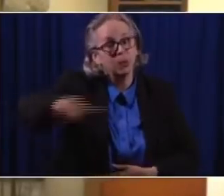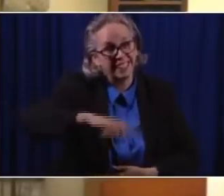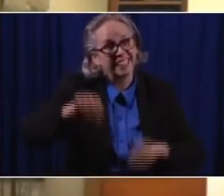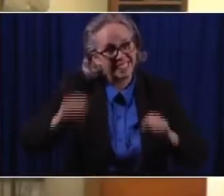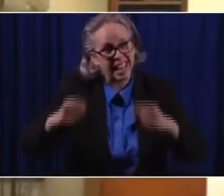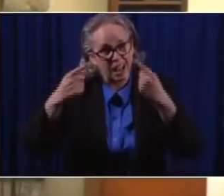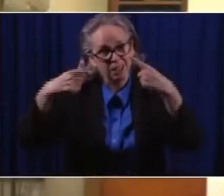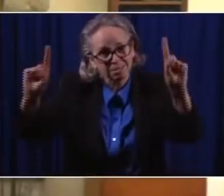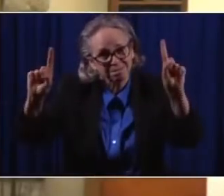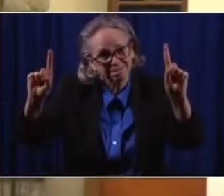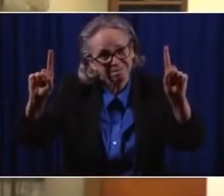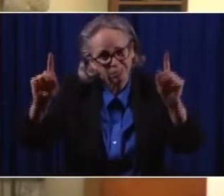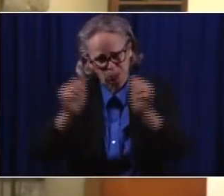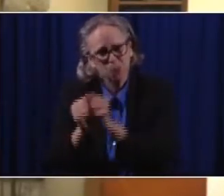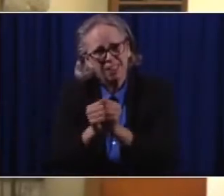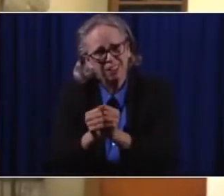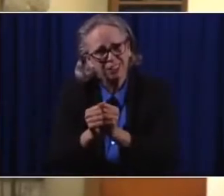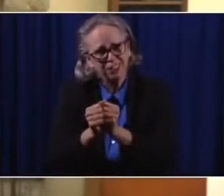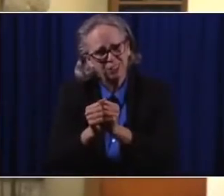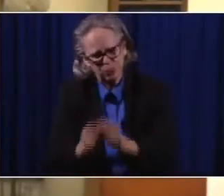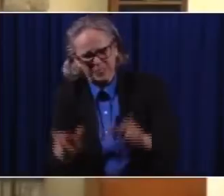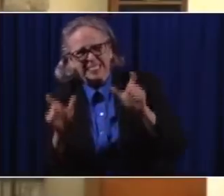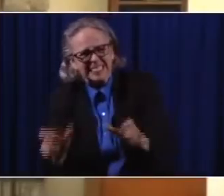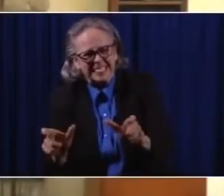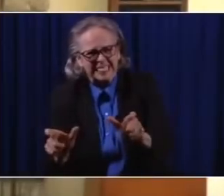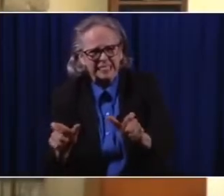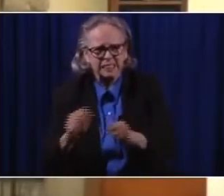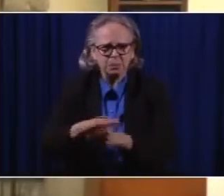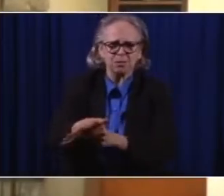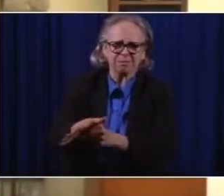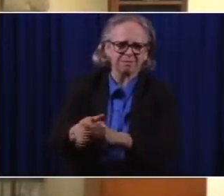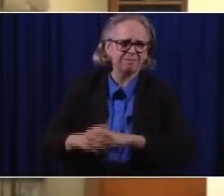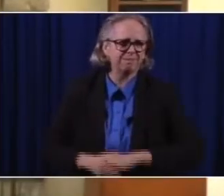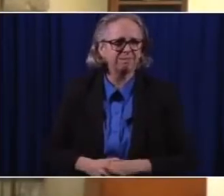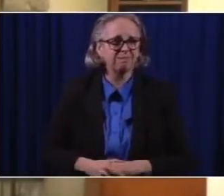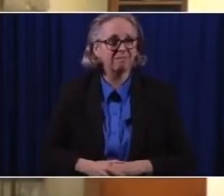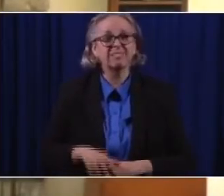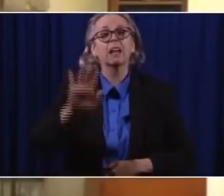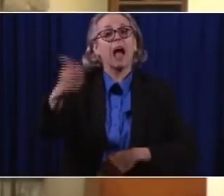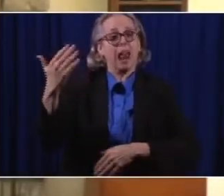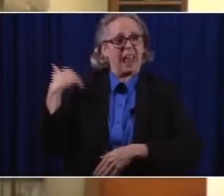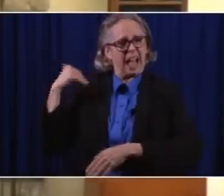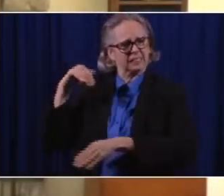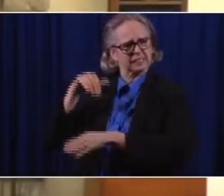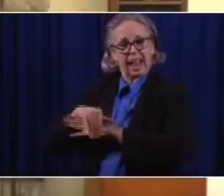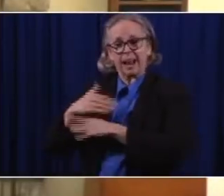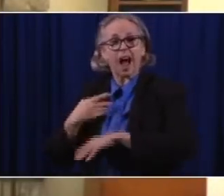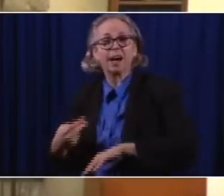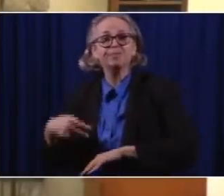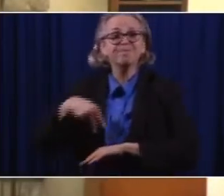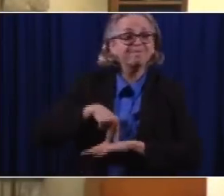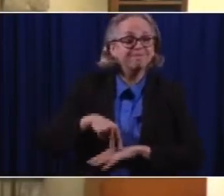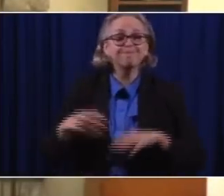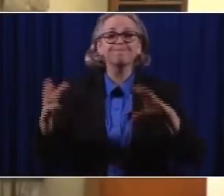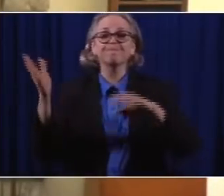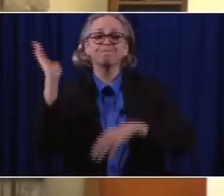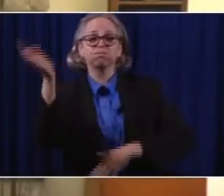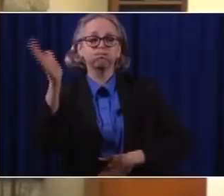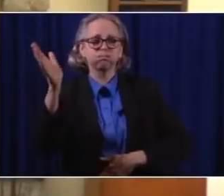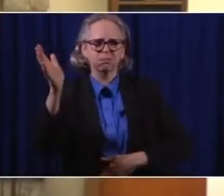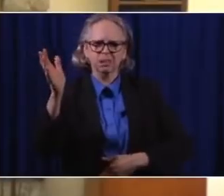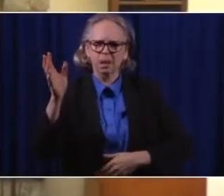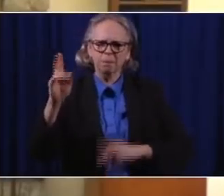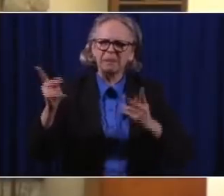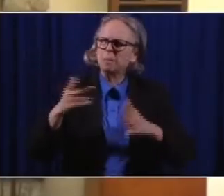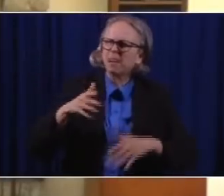Some people have asked me today, well, what's the takeaway from last night's speech? And I think that really is it.